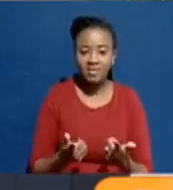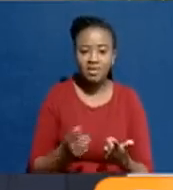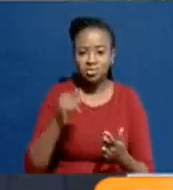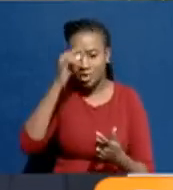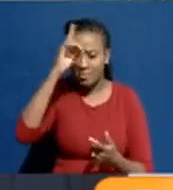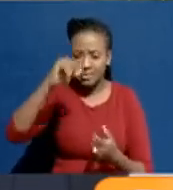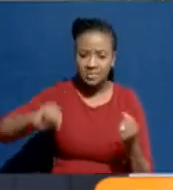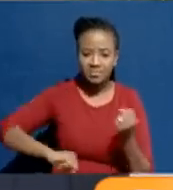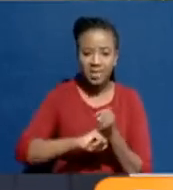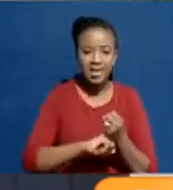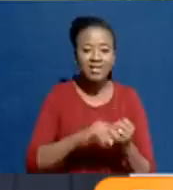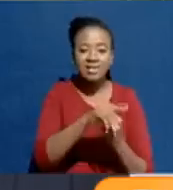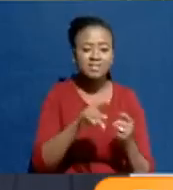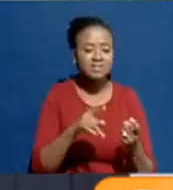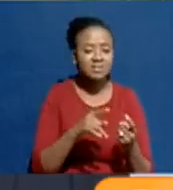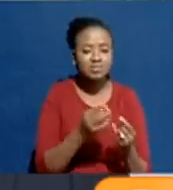It's like killing a calf.